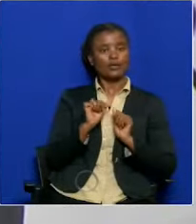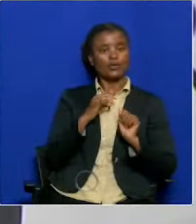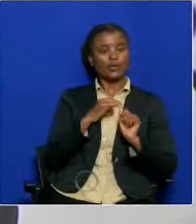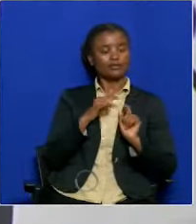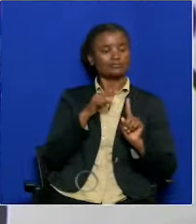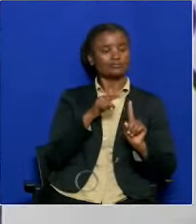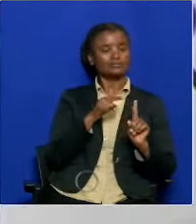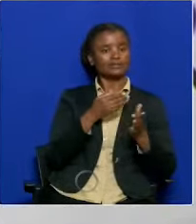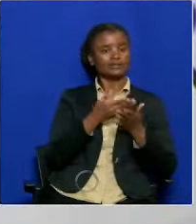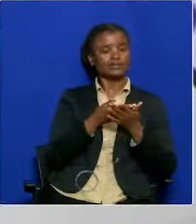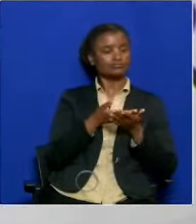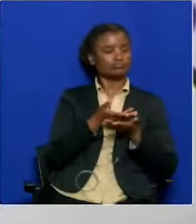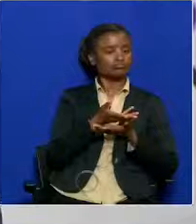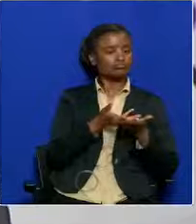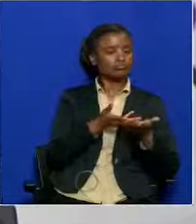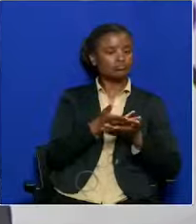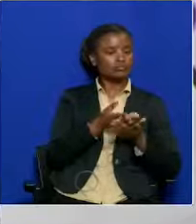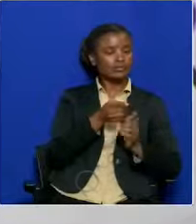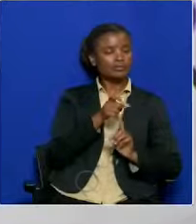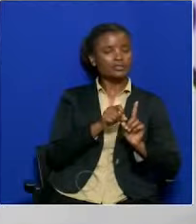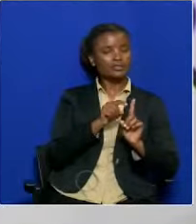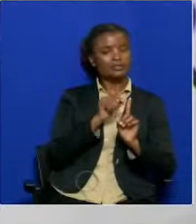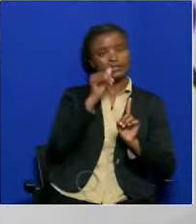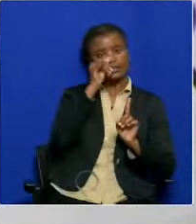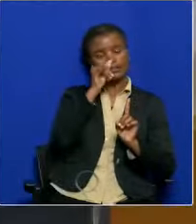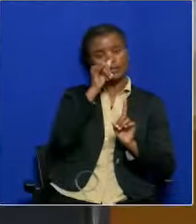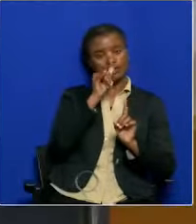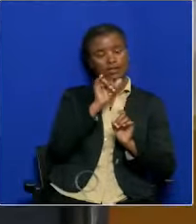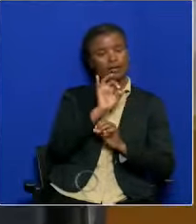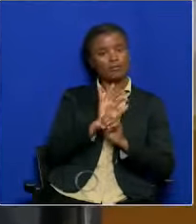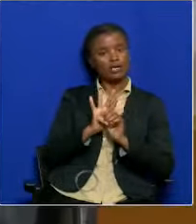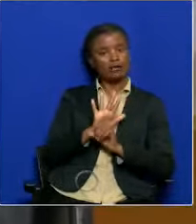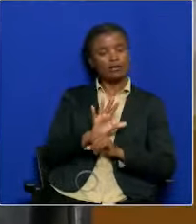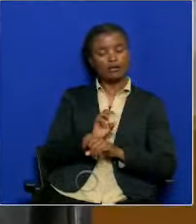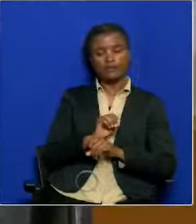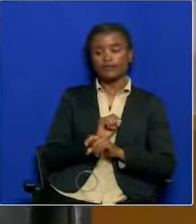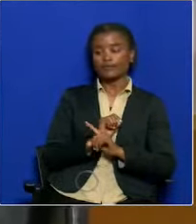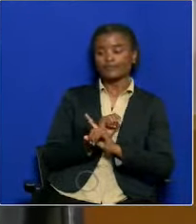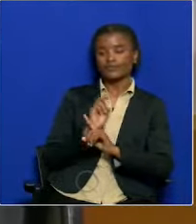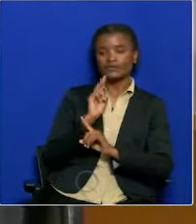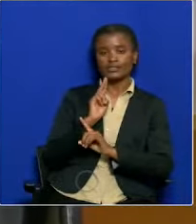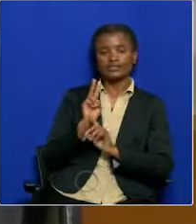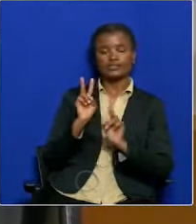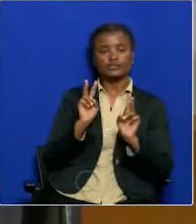who's having a criminal record. You see, my difficulty is that